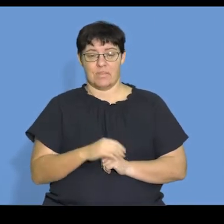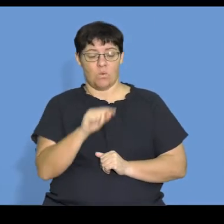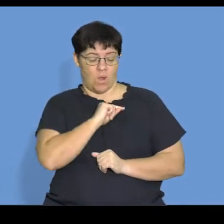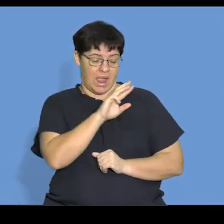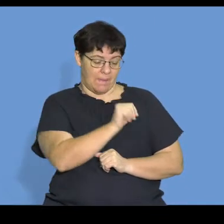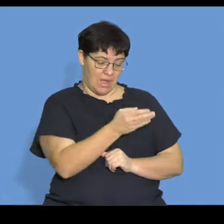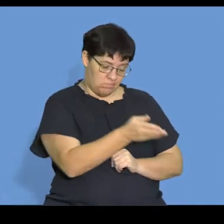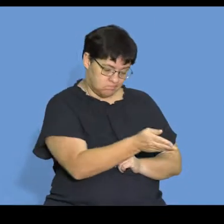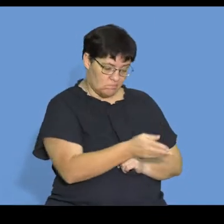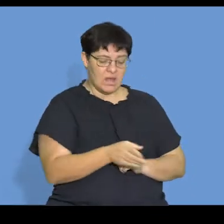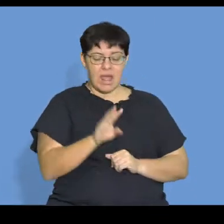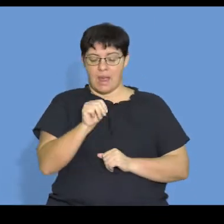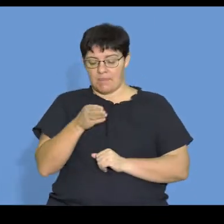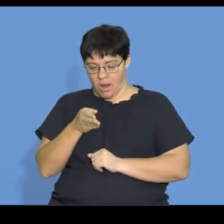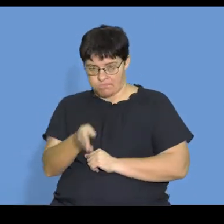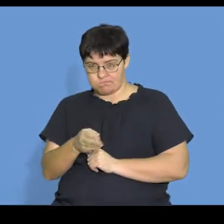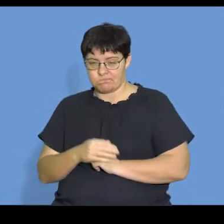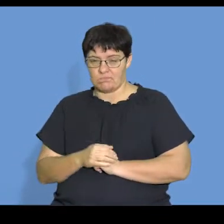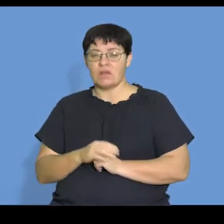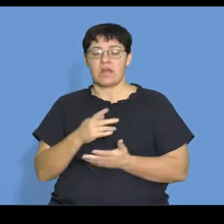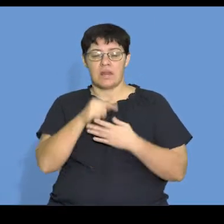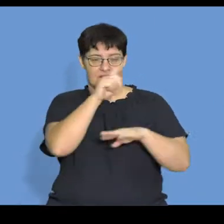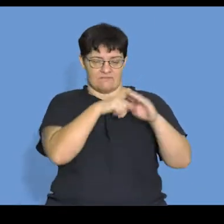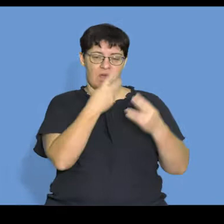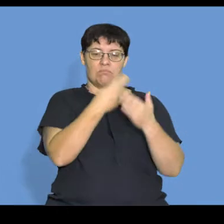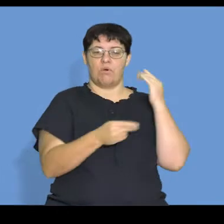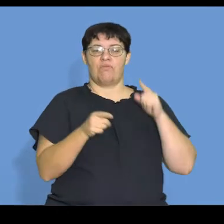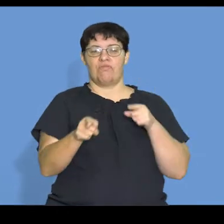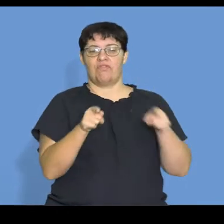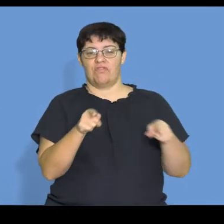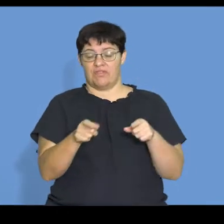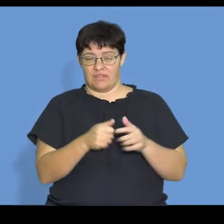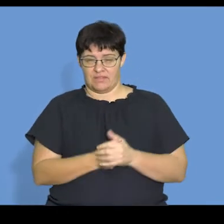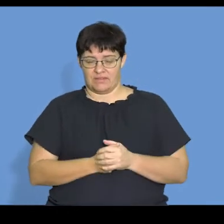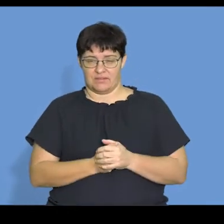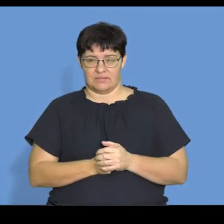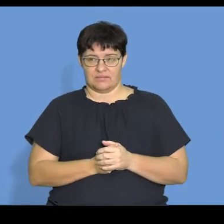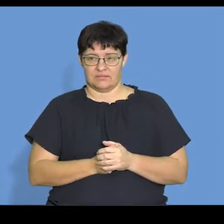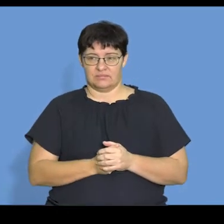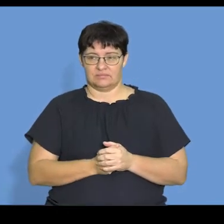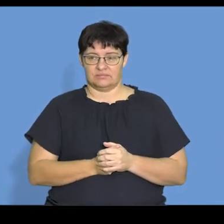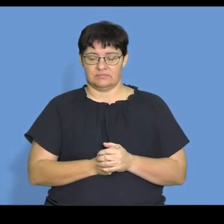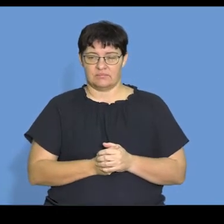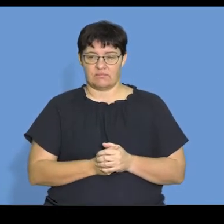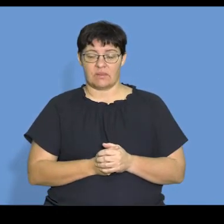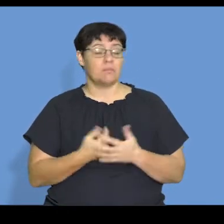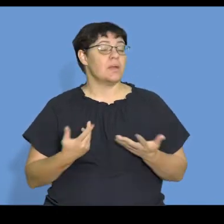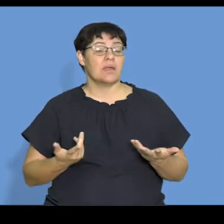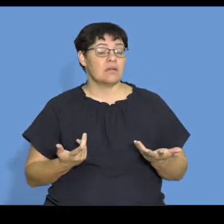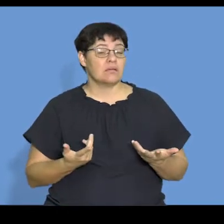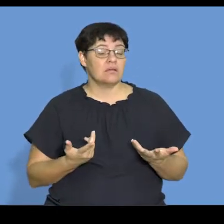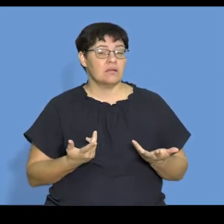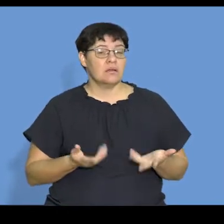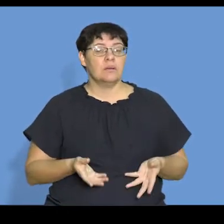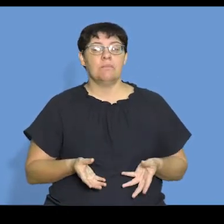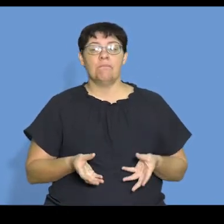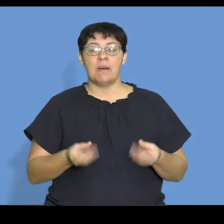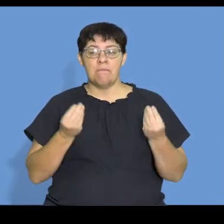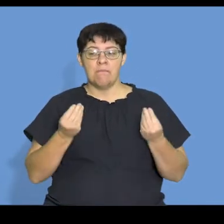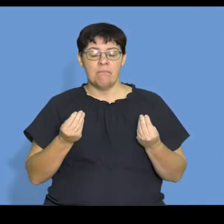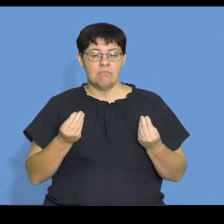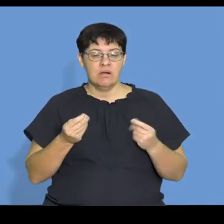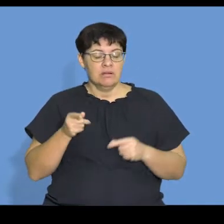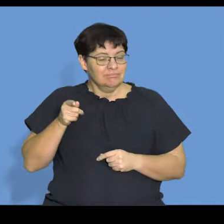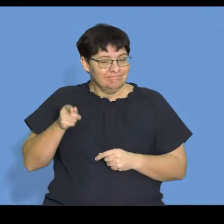it's divisible in m squared and it is also divisible in 3m. How do I then get this thing that